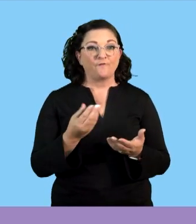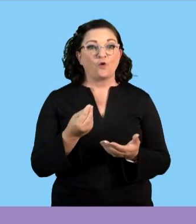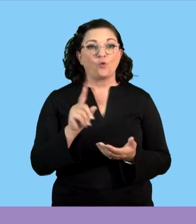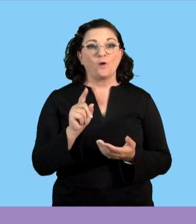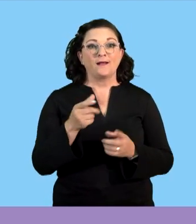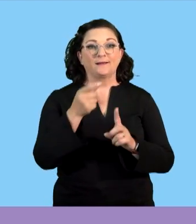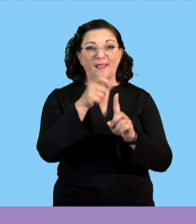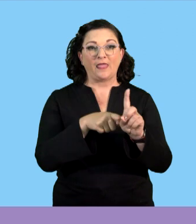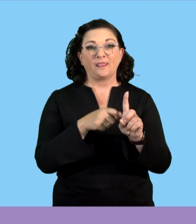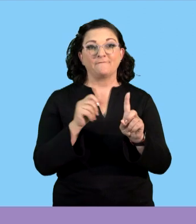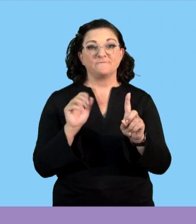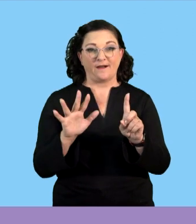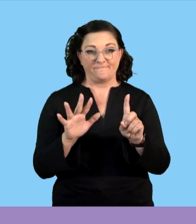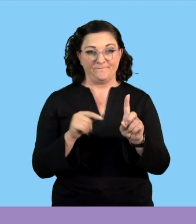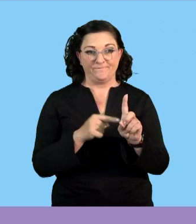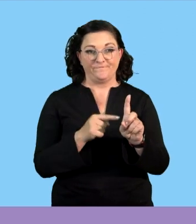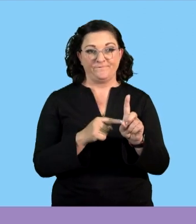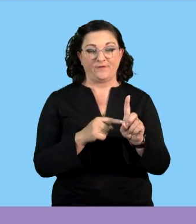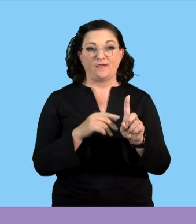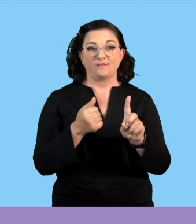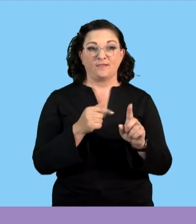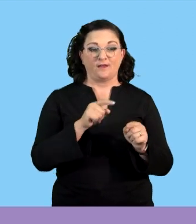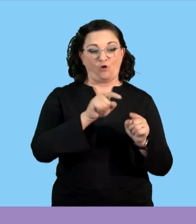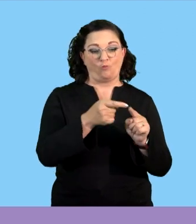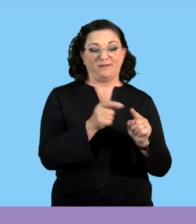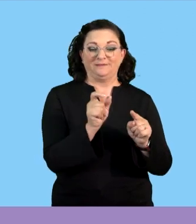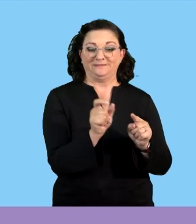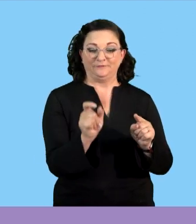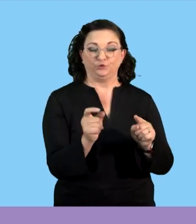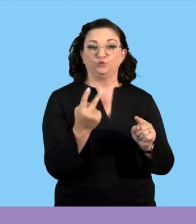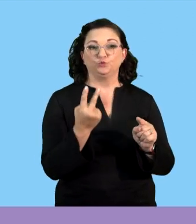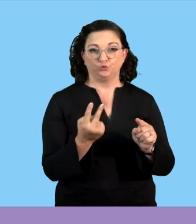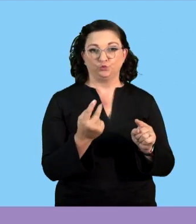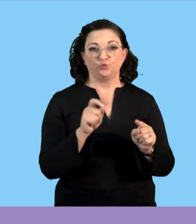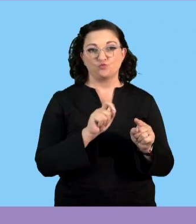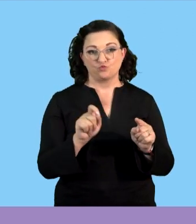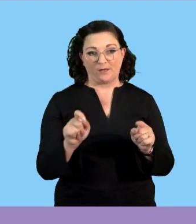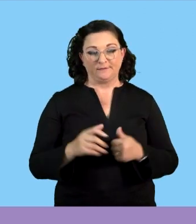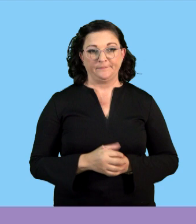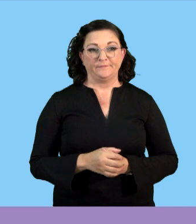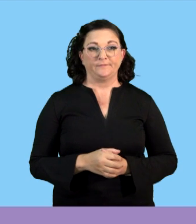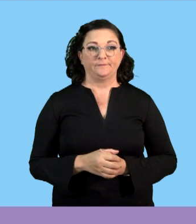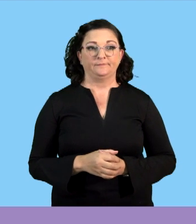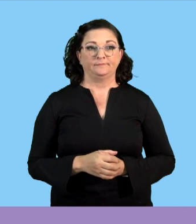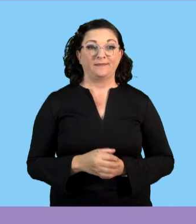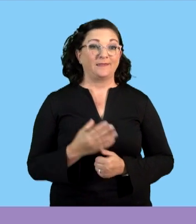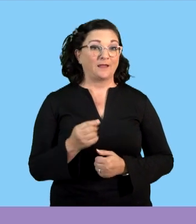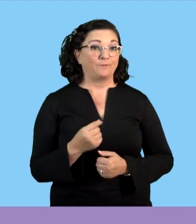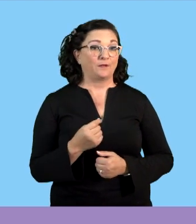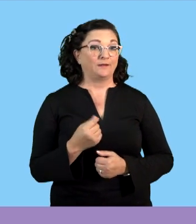5. Then you round your answer to 2 decimal places. This part would be the last thing we